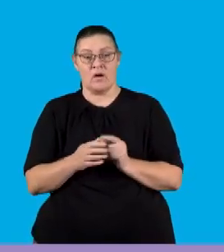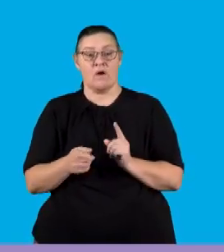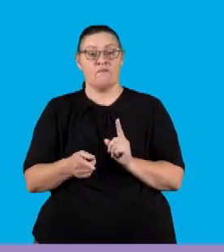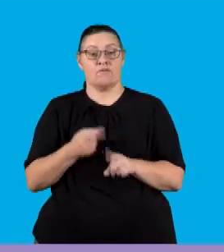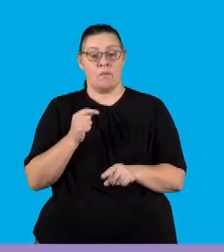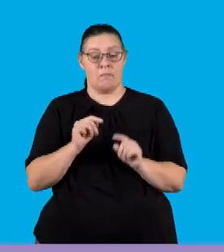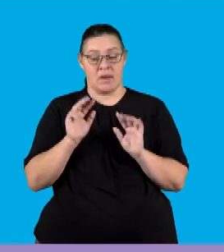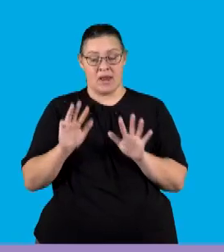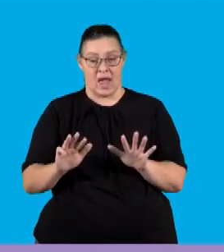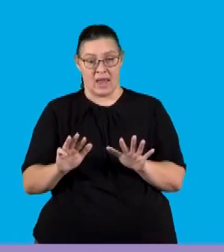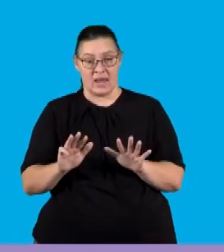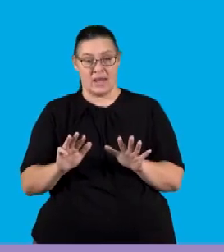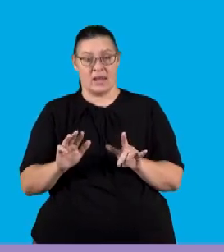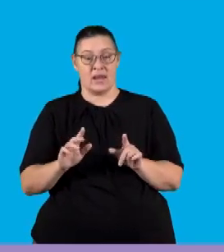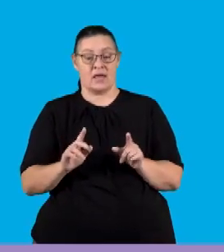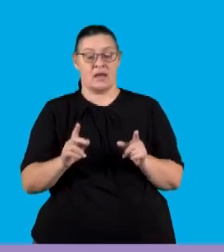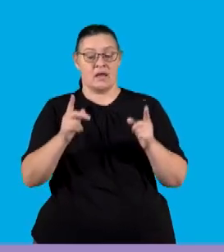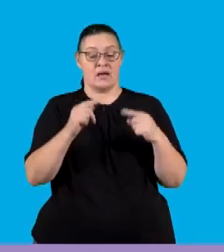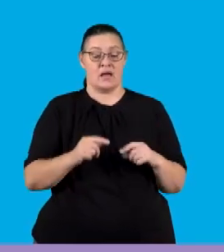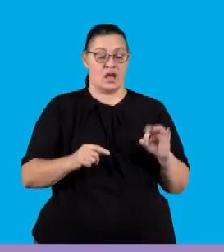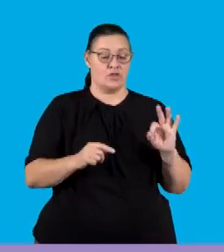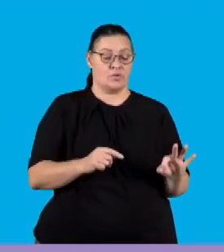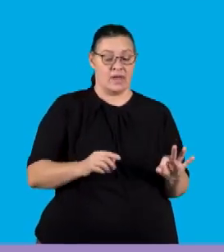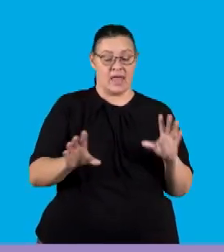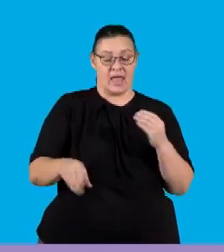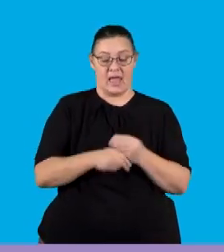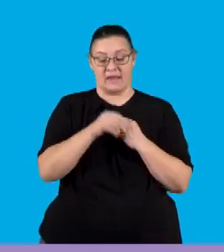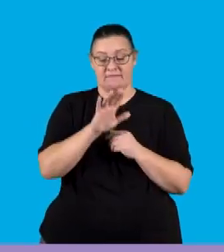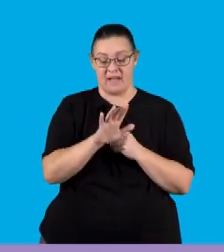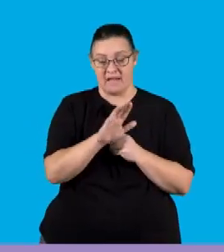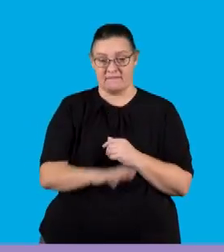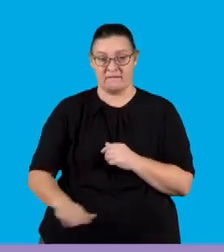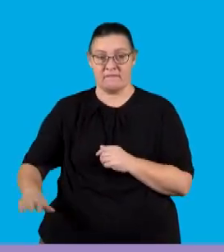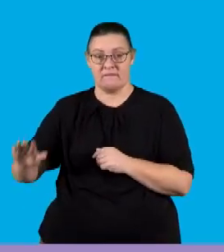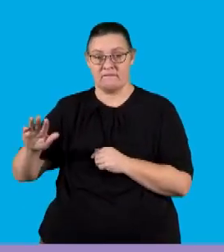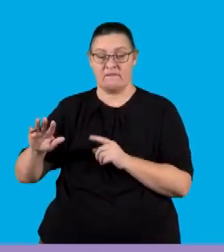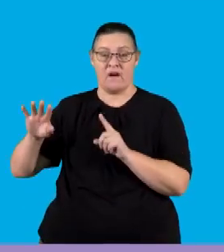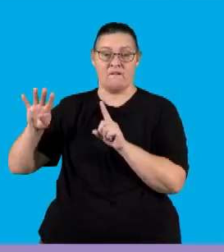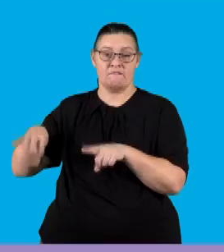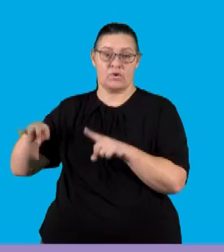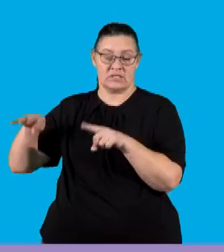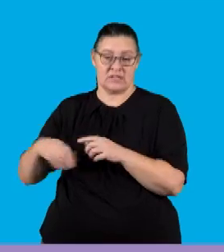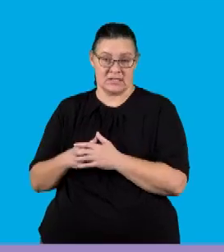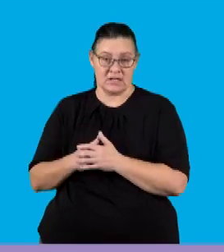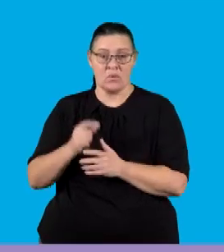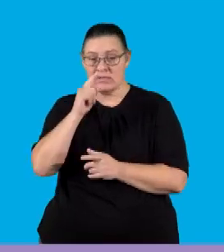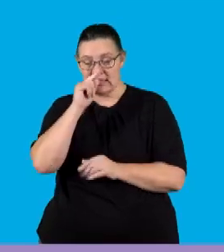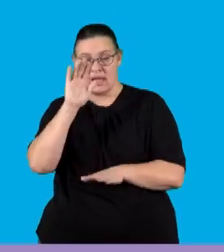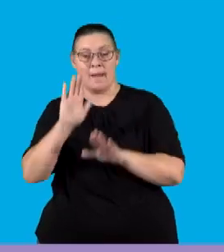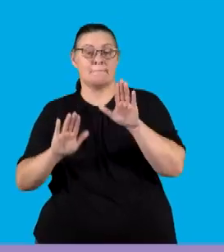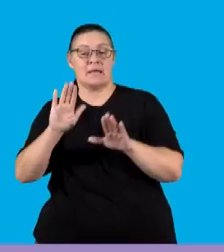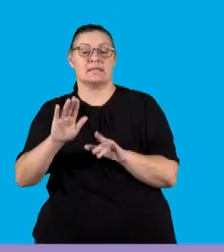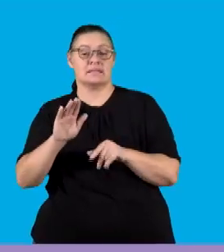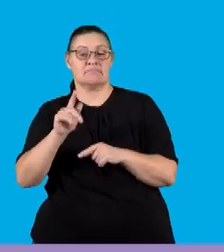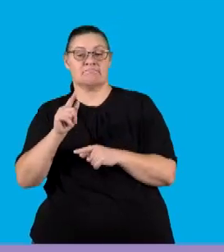from the 9 to the next number, which is 14, again, we add 5. And we can see there is a pattern